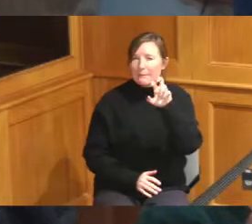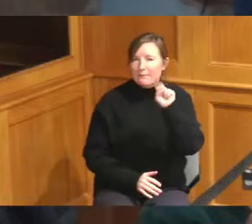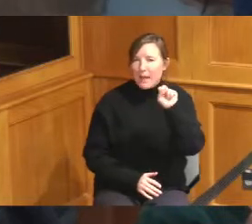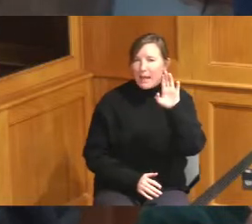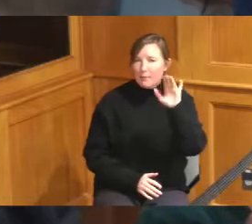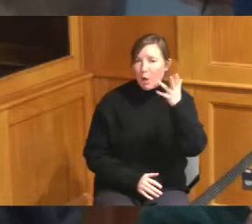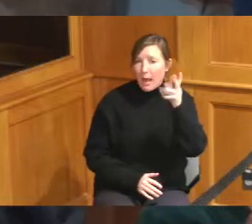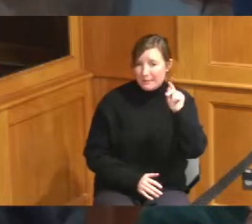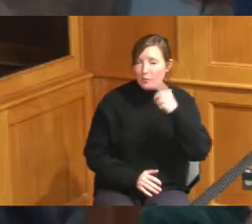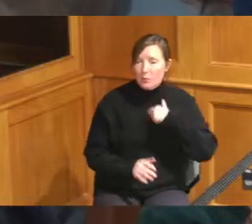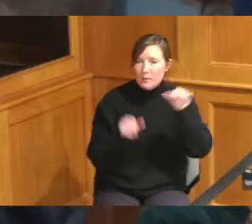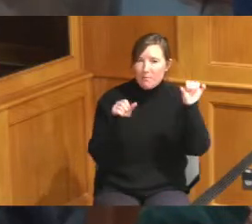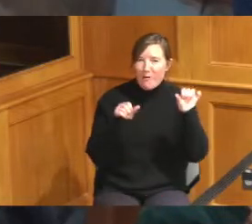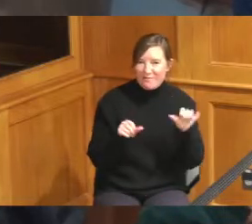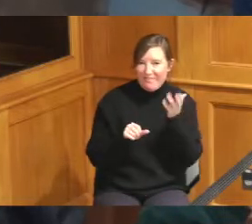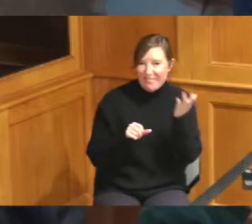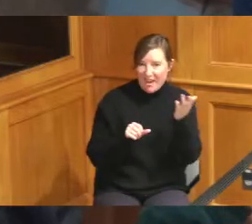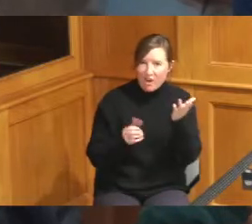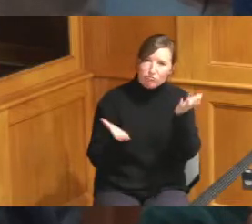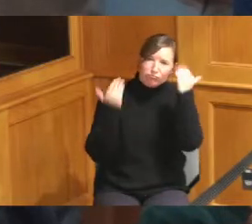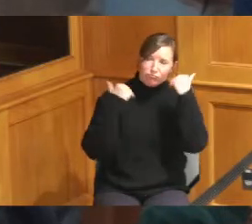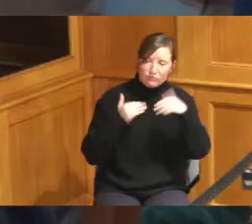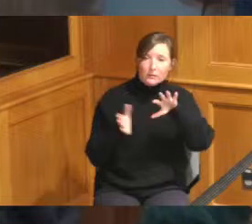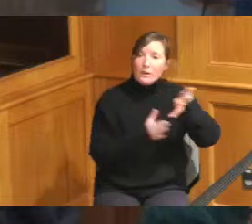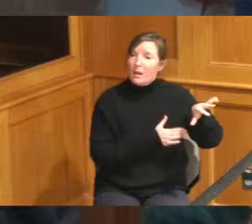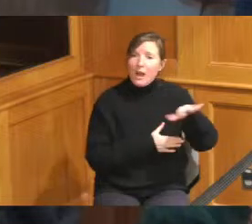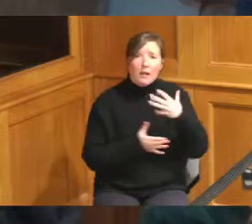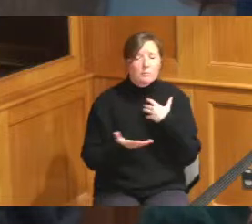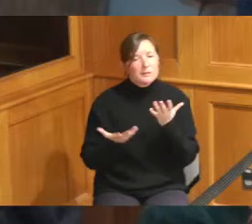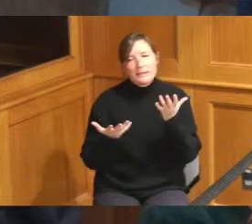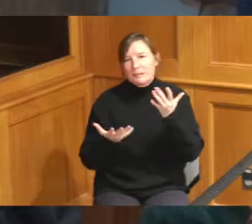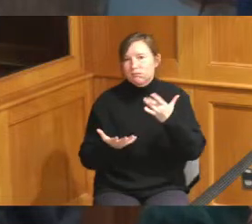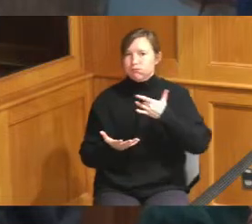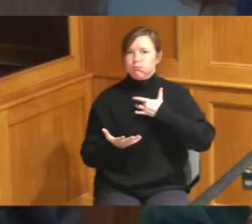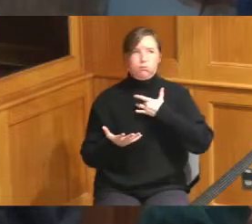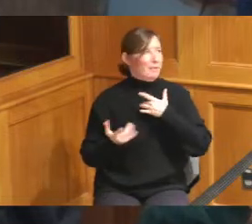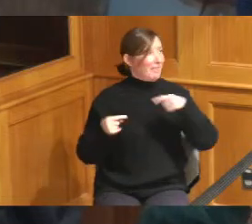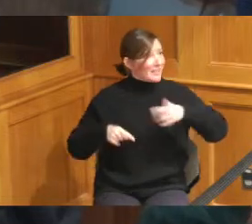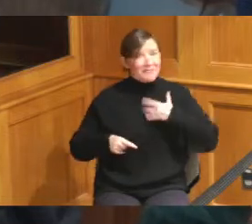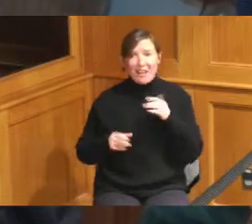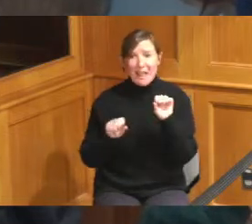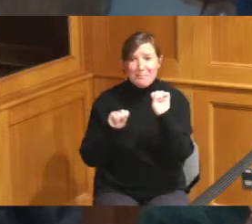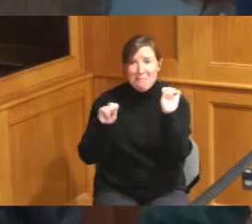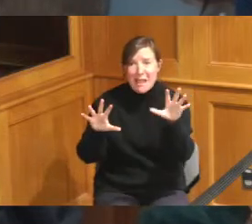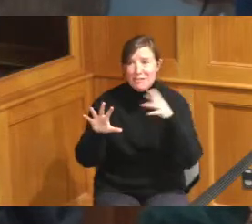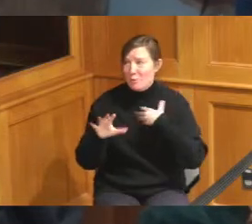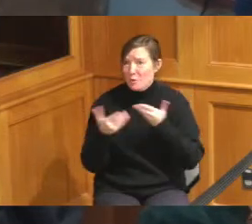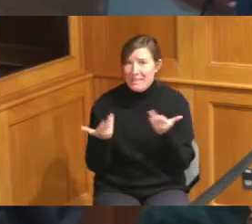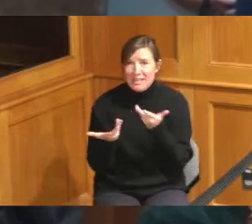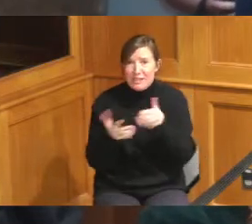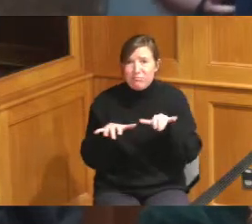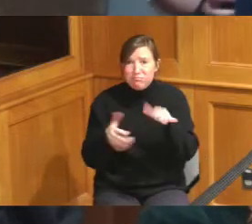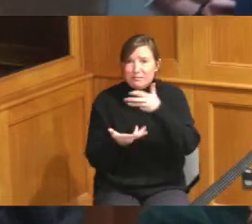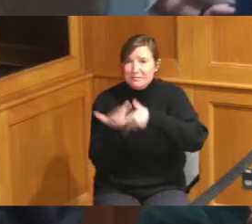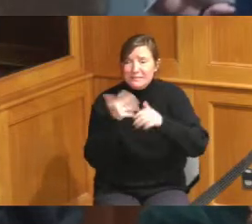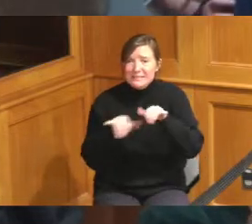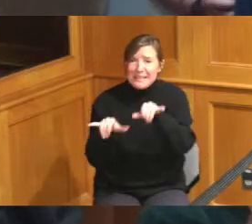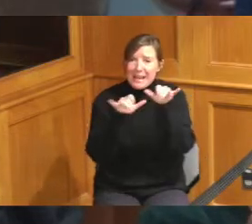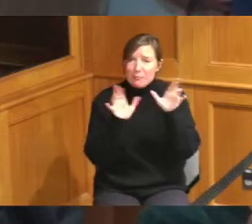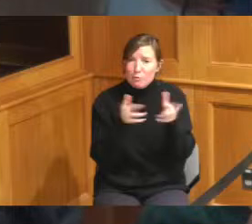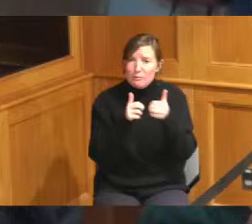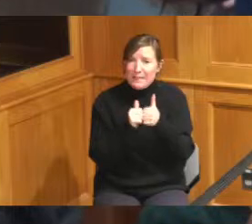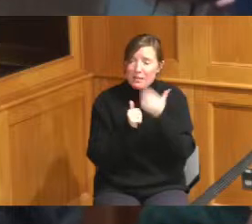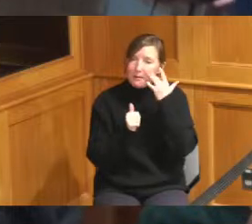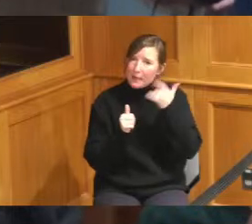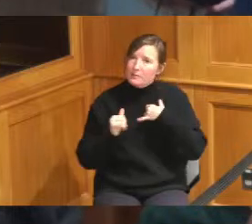that, and we really appreciate being a part of this celebration. This is magical to have all of us in the same room because we share